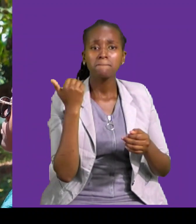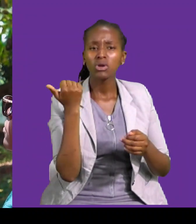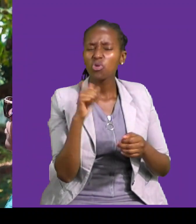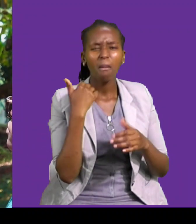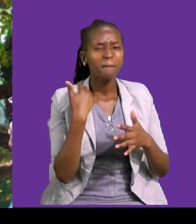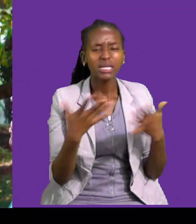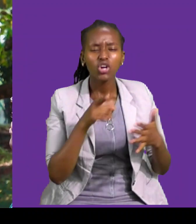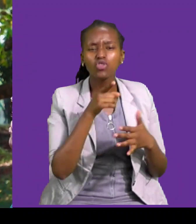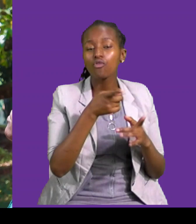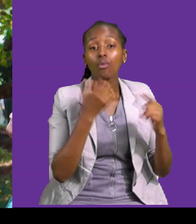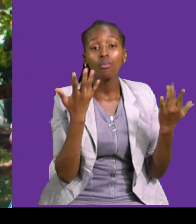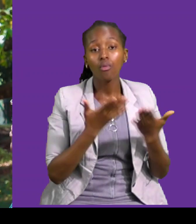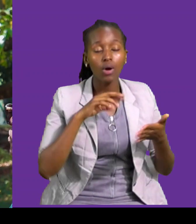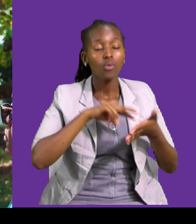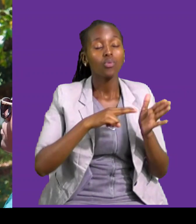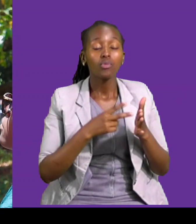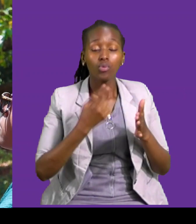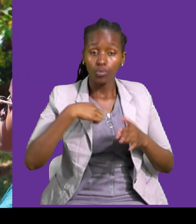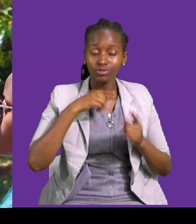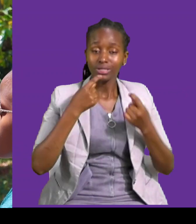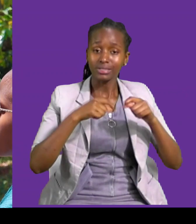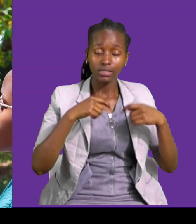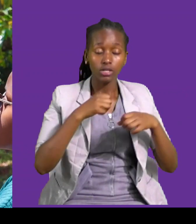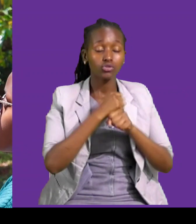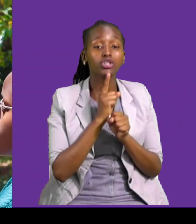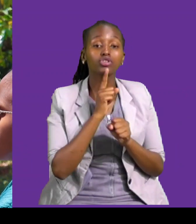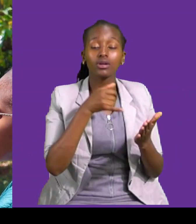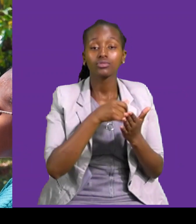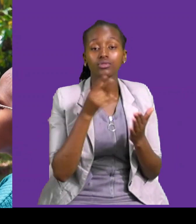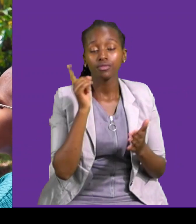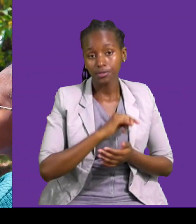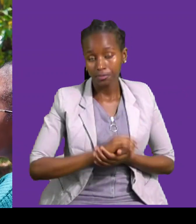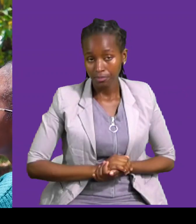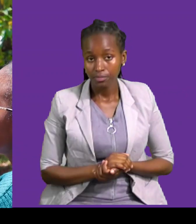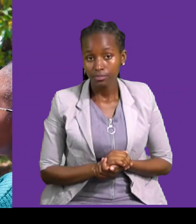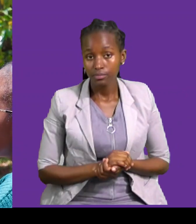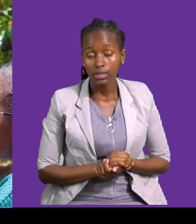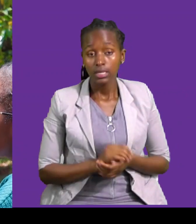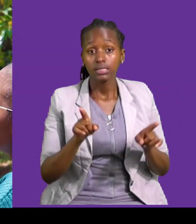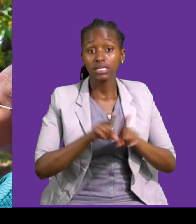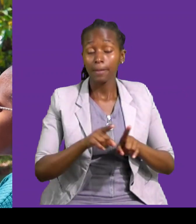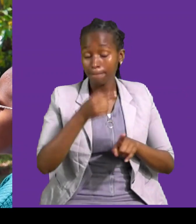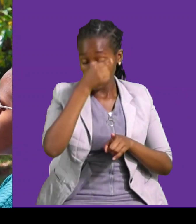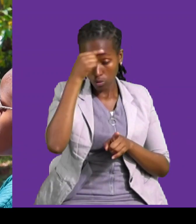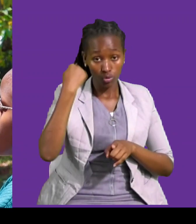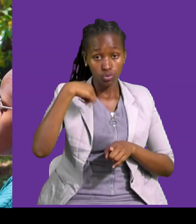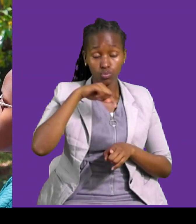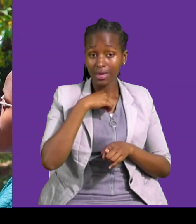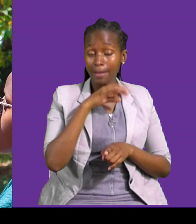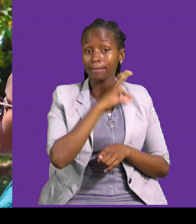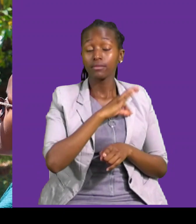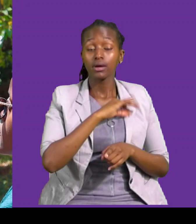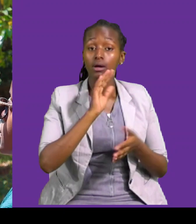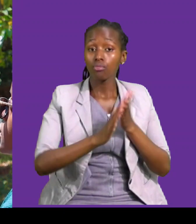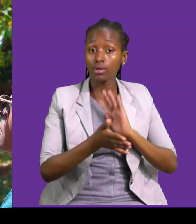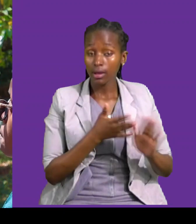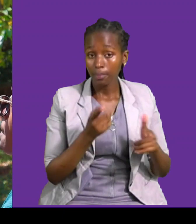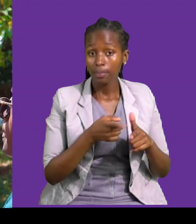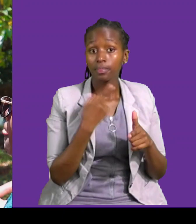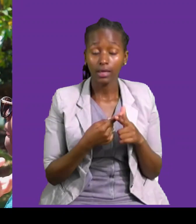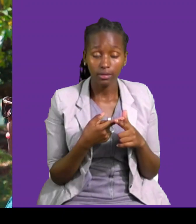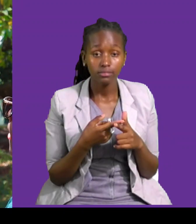make it meritocratic as much as we can. And basically, since we're non-profit, as the definition said, there is no gain for